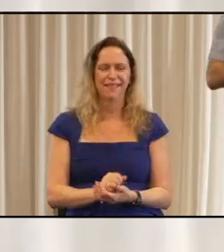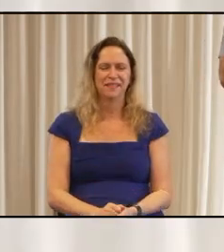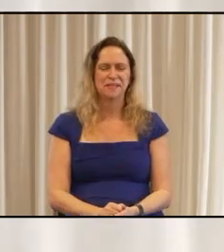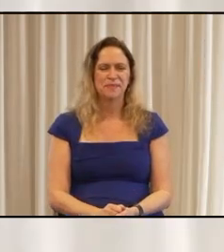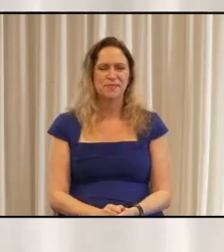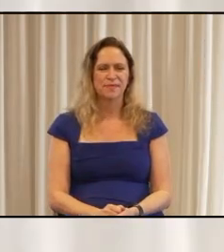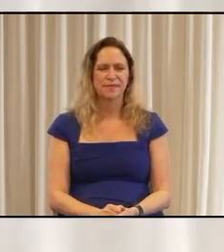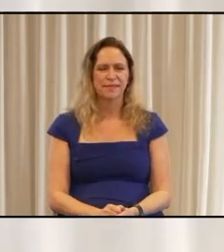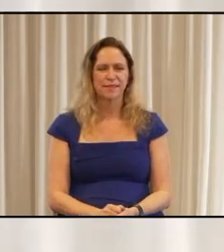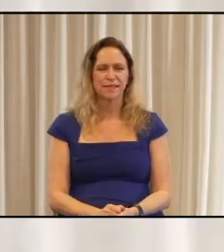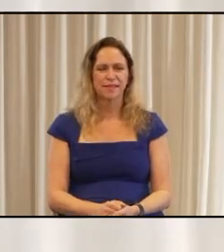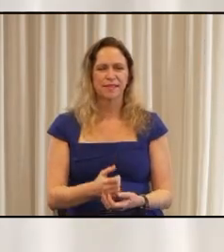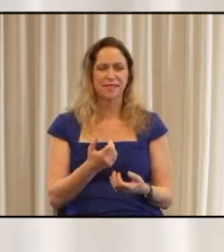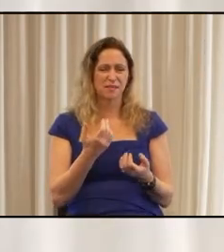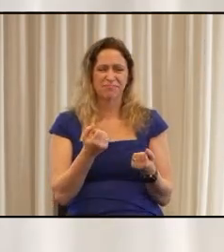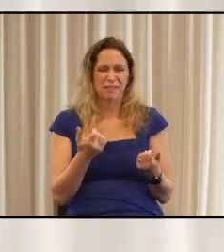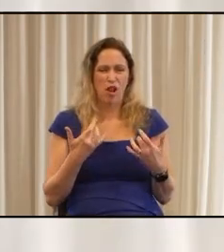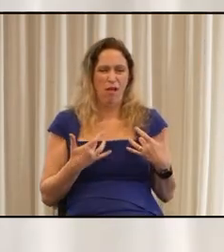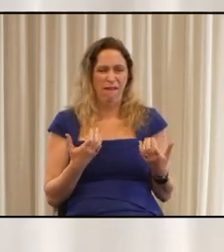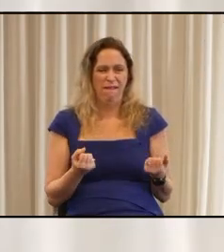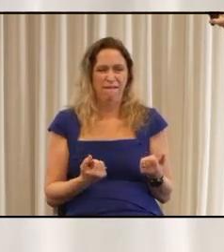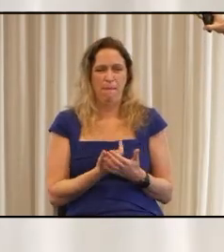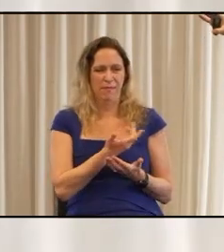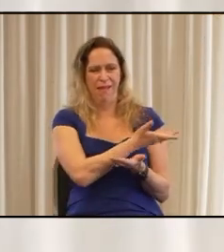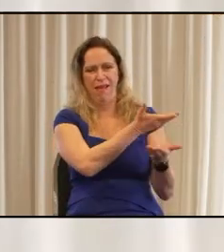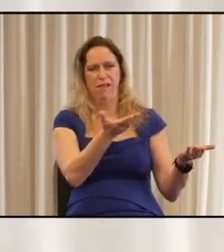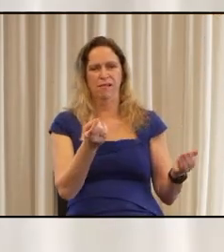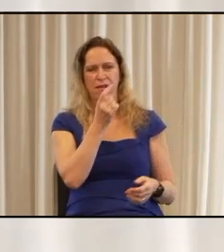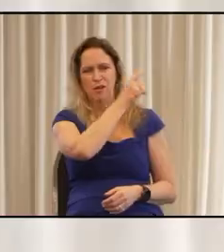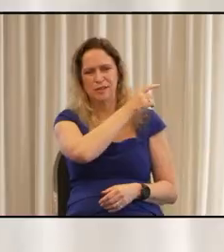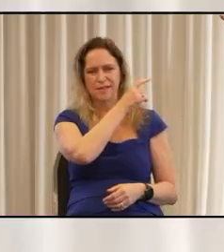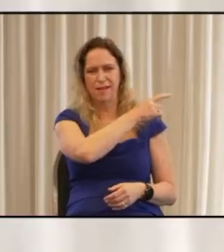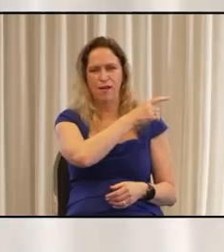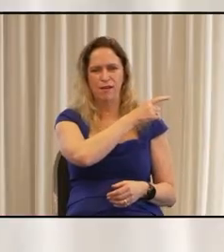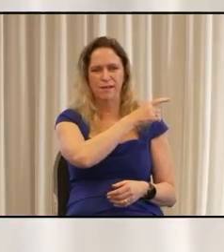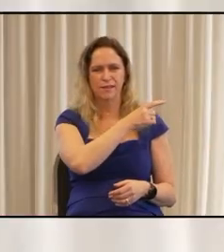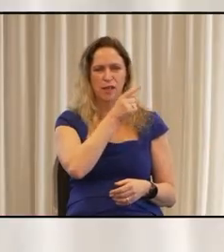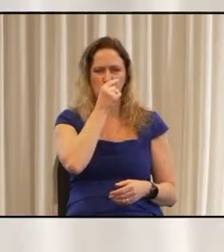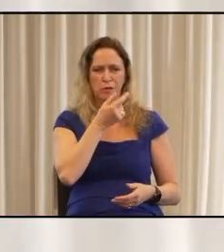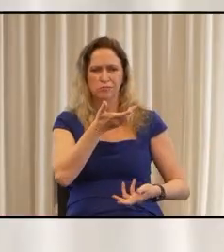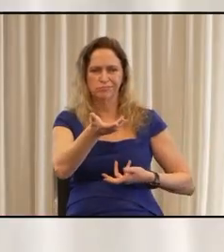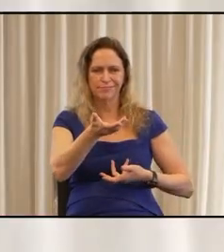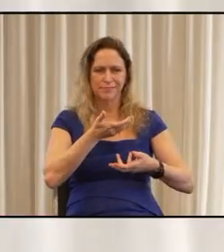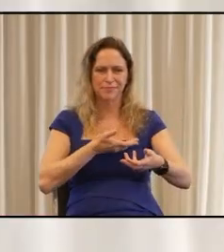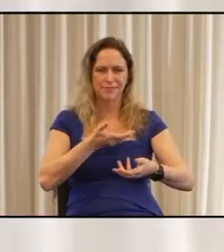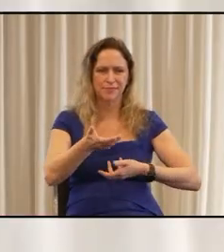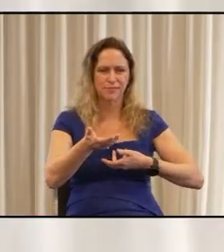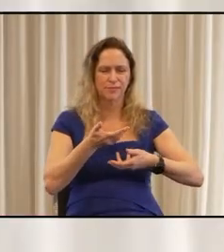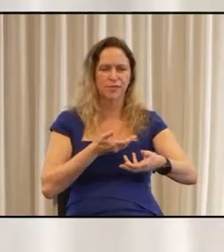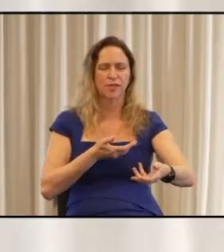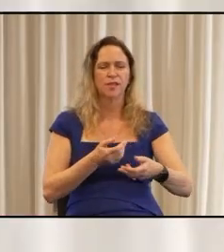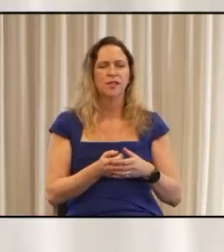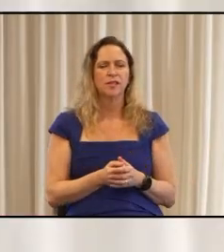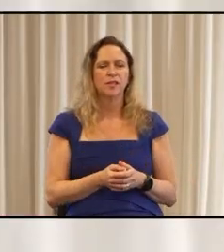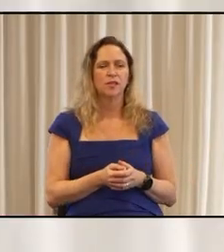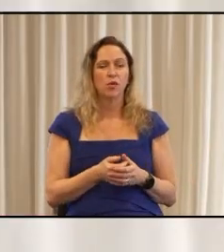So there's that associational life happening amongst the physical space and the areas of exchange. And so an exchange can also